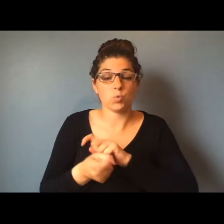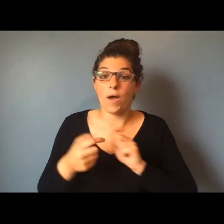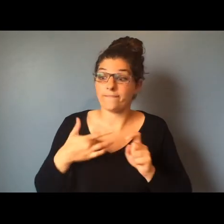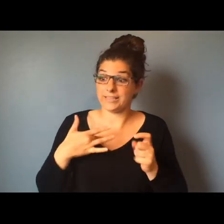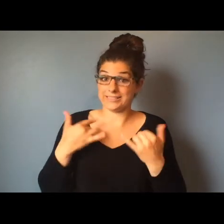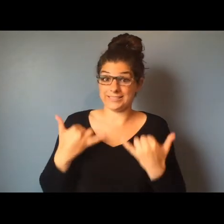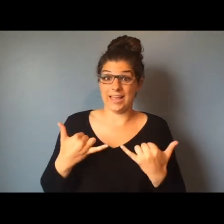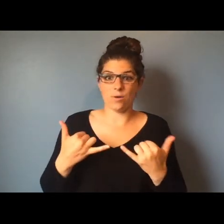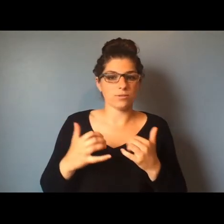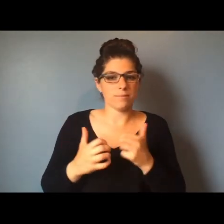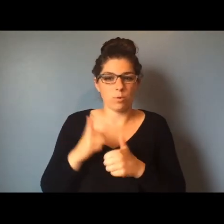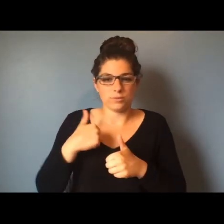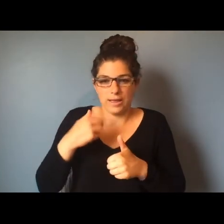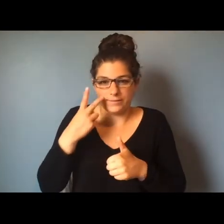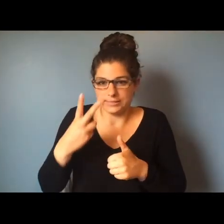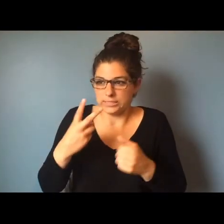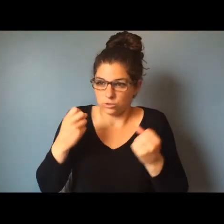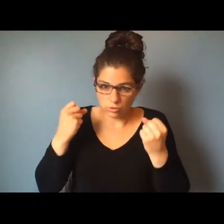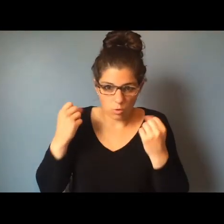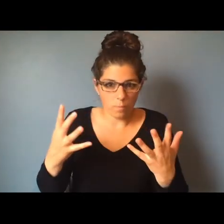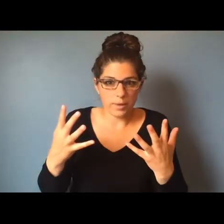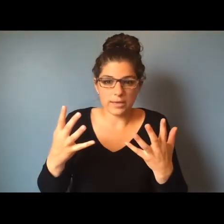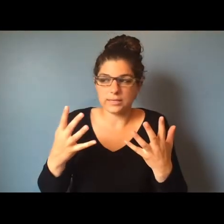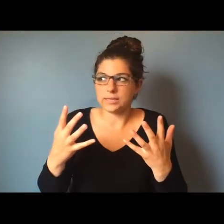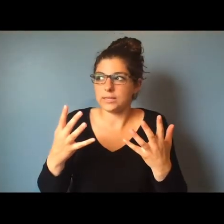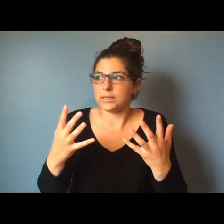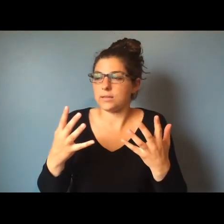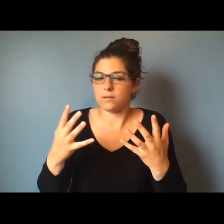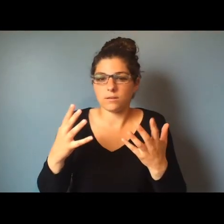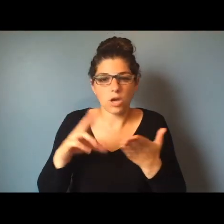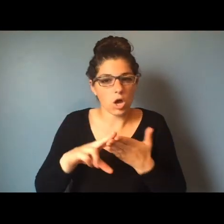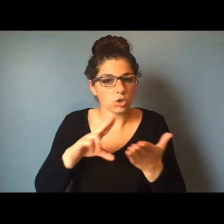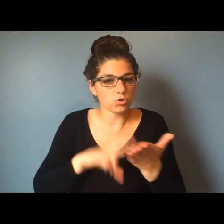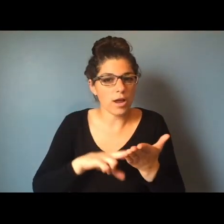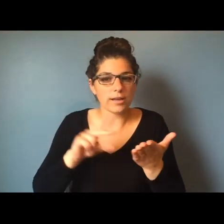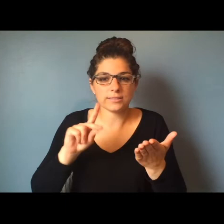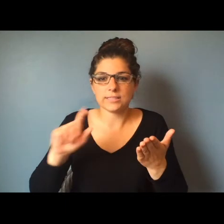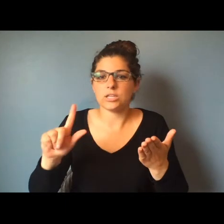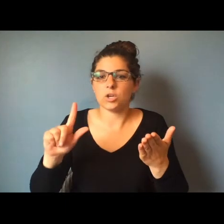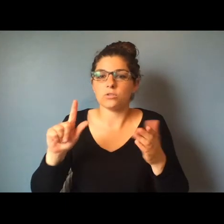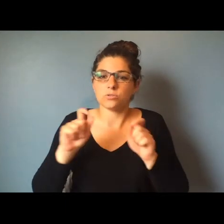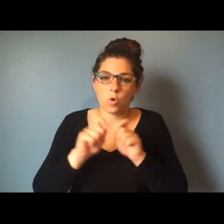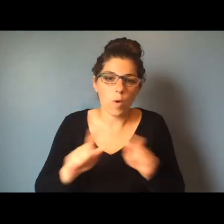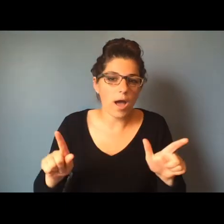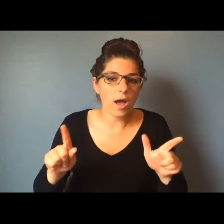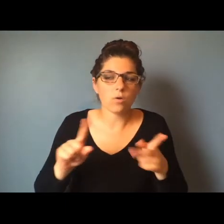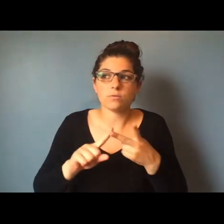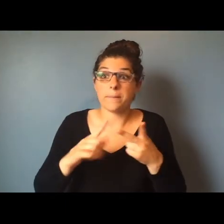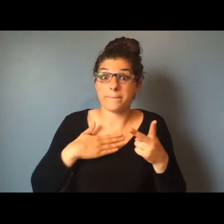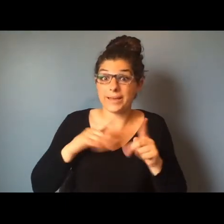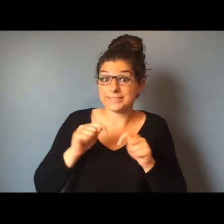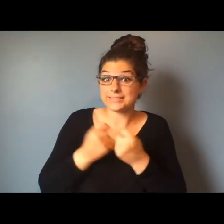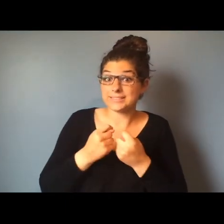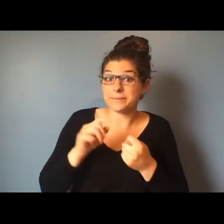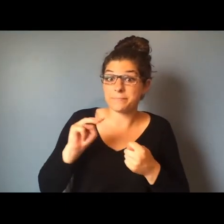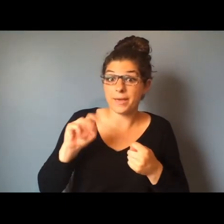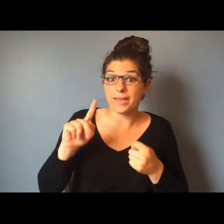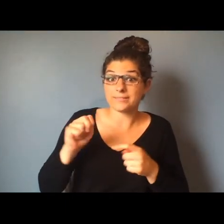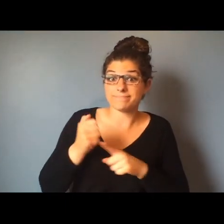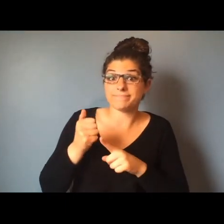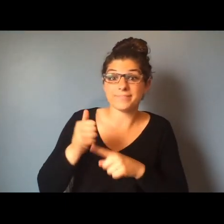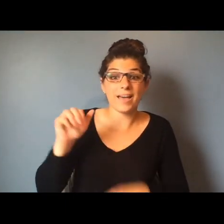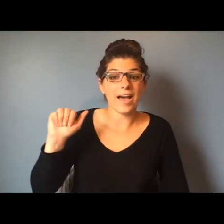now is the most that I've ever seen so many like, contract deals go out, and just even like my own teammate being an